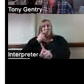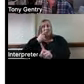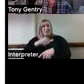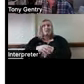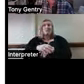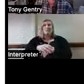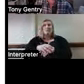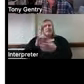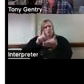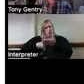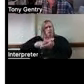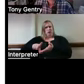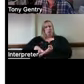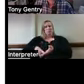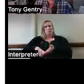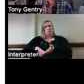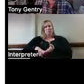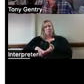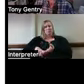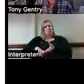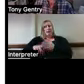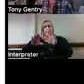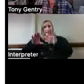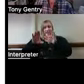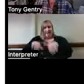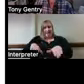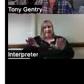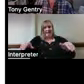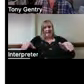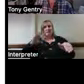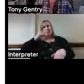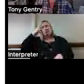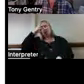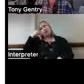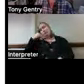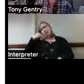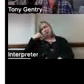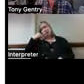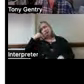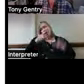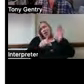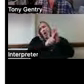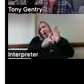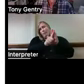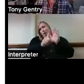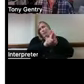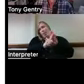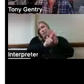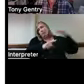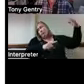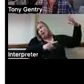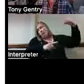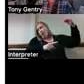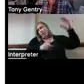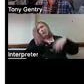that children very often will sleep through the sound of an alarm, but they will awaken